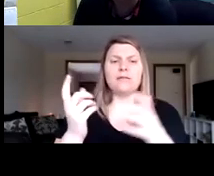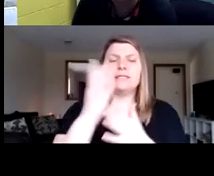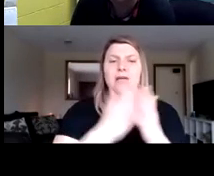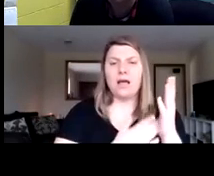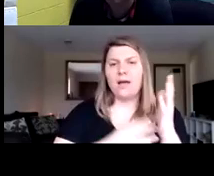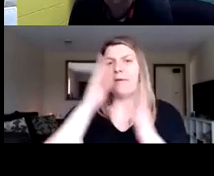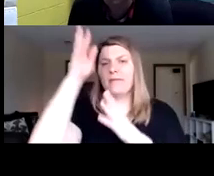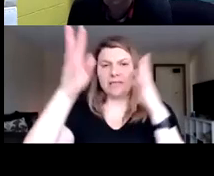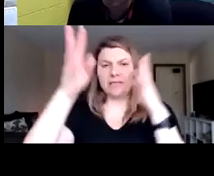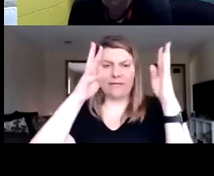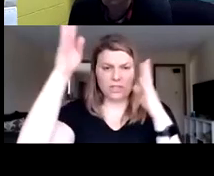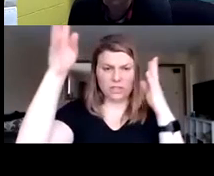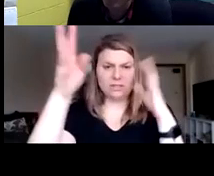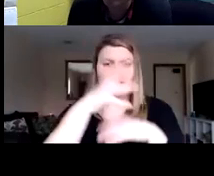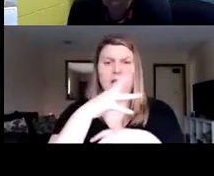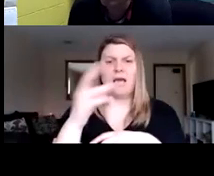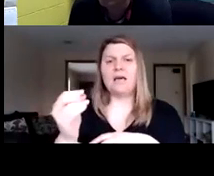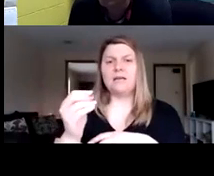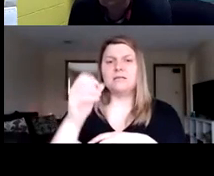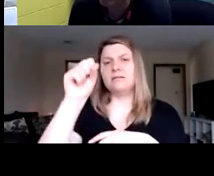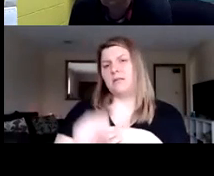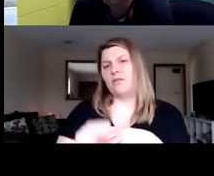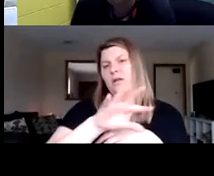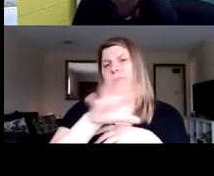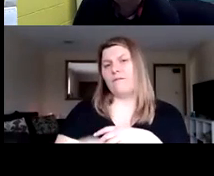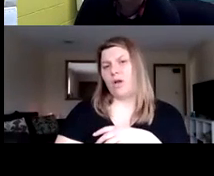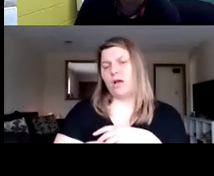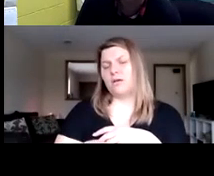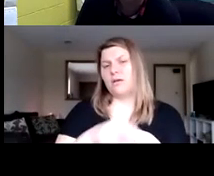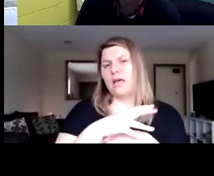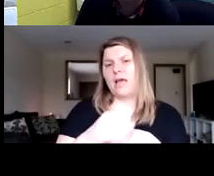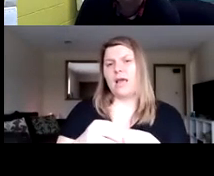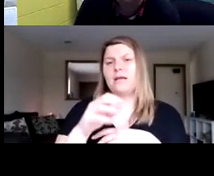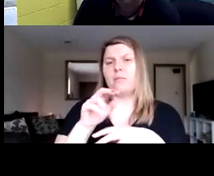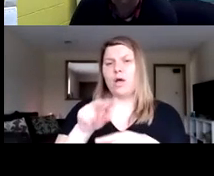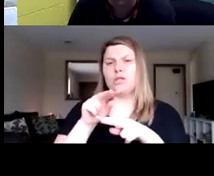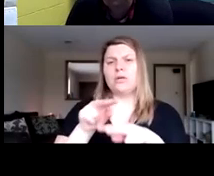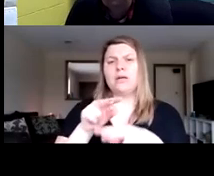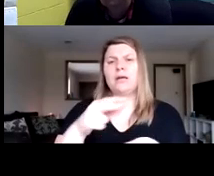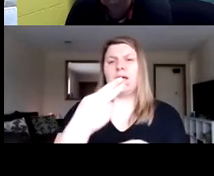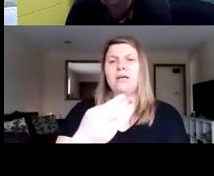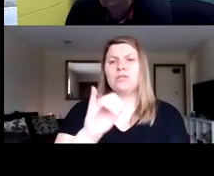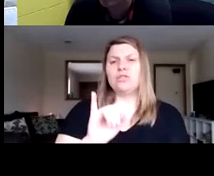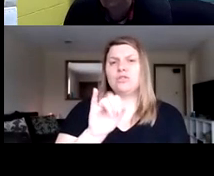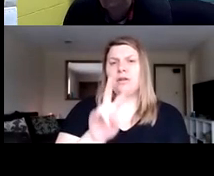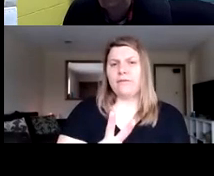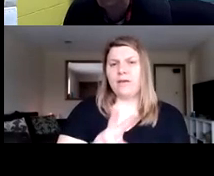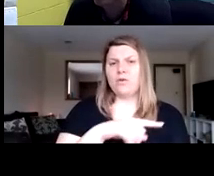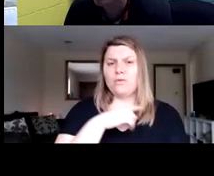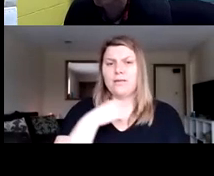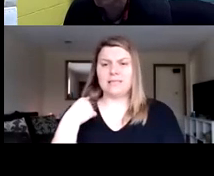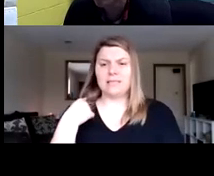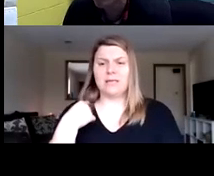innovations in Southern Africa and monitoring HIV risk and